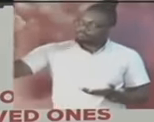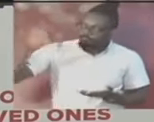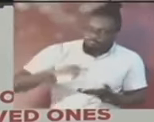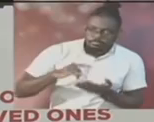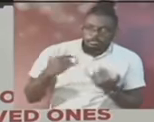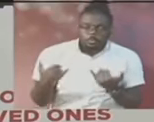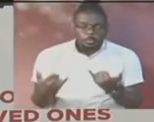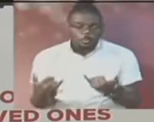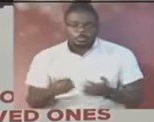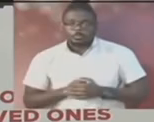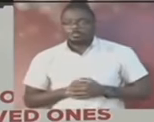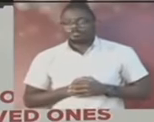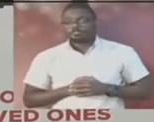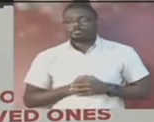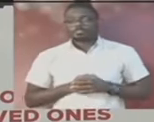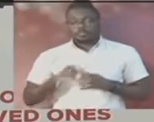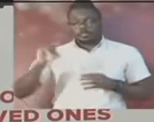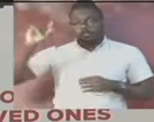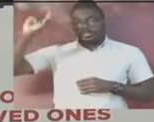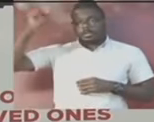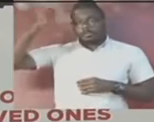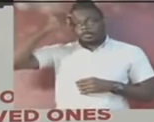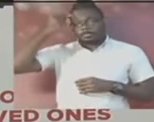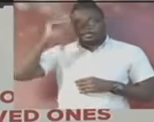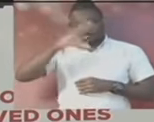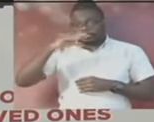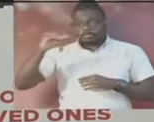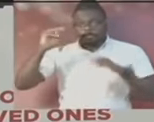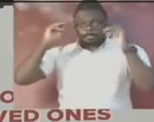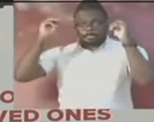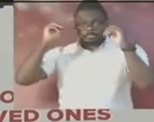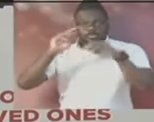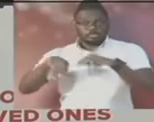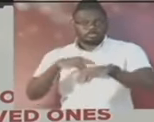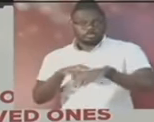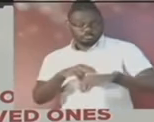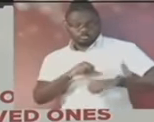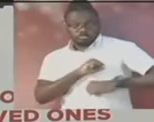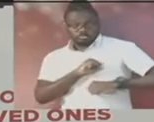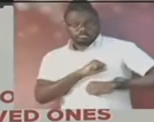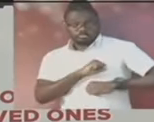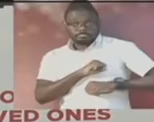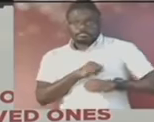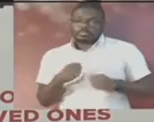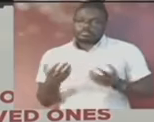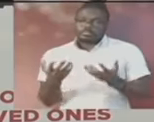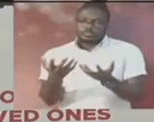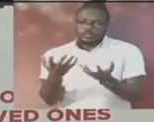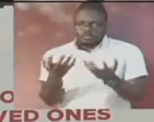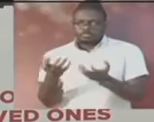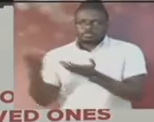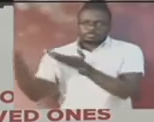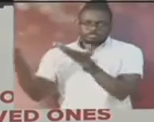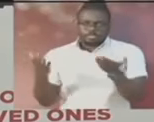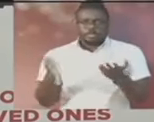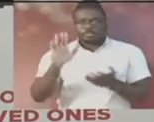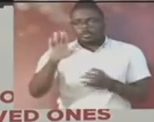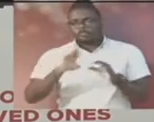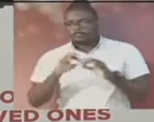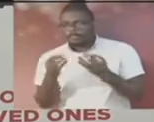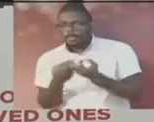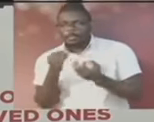and Tobago, and the Ministry of National Security in particular, wants to bring your family members home in a safe and effective